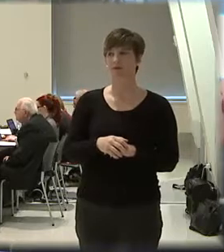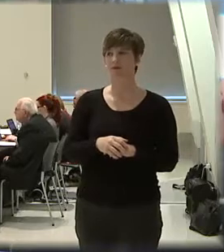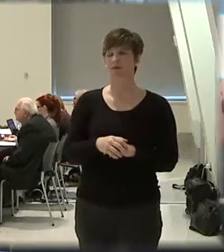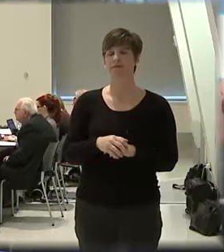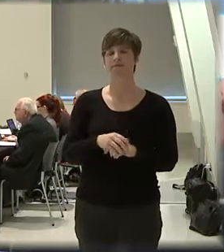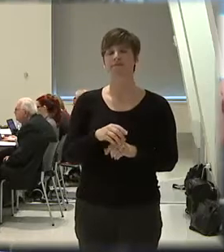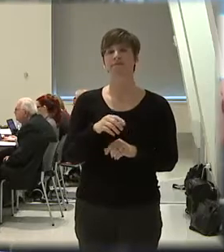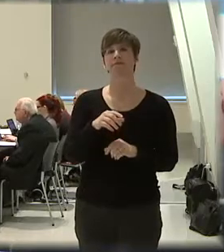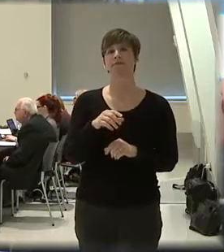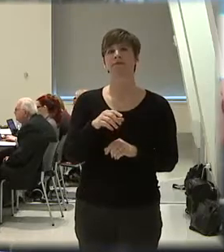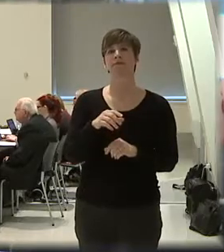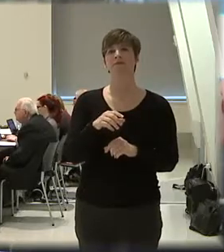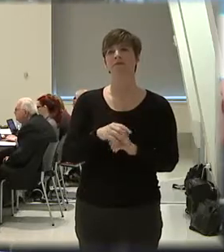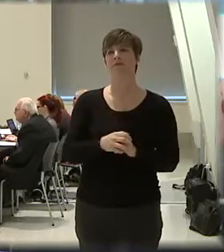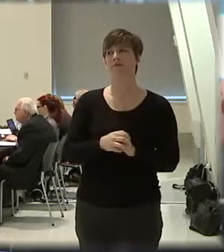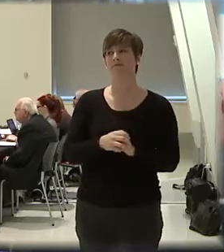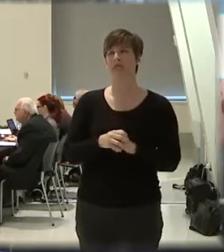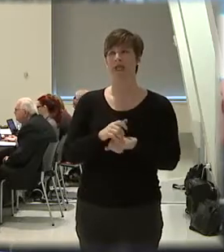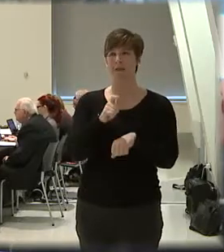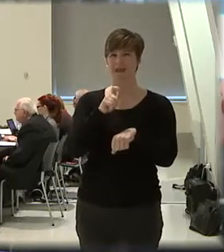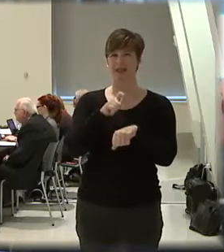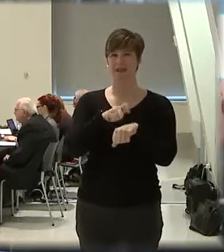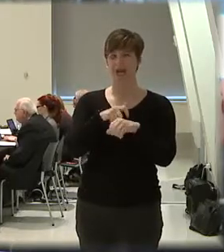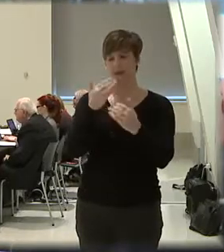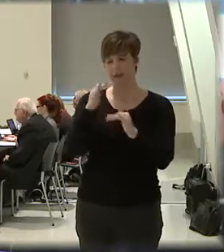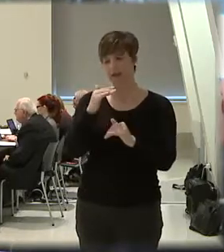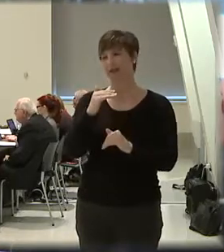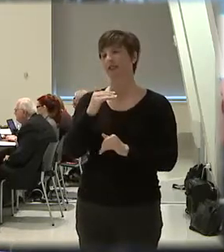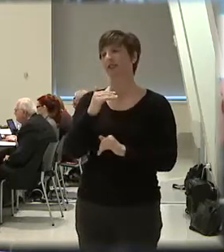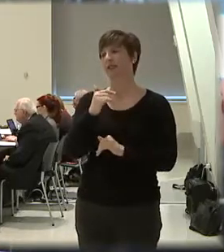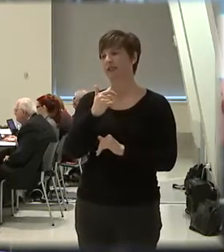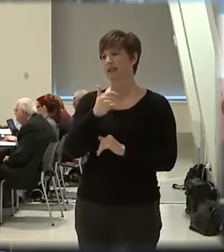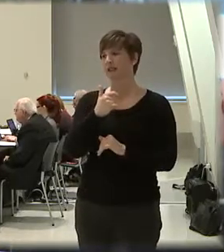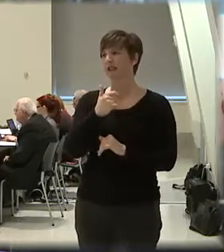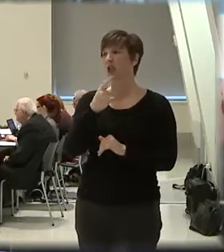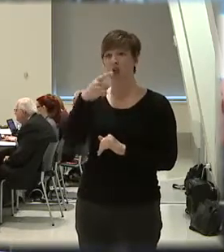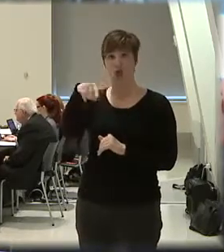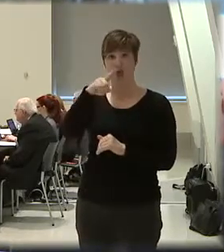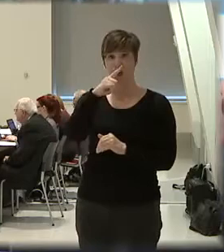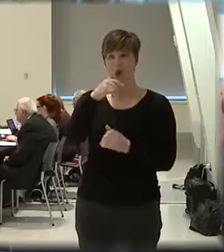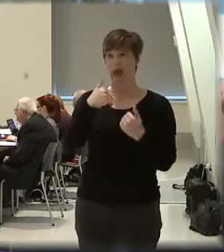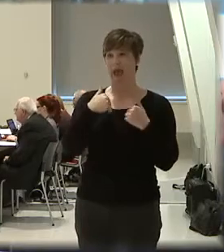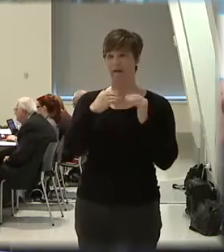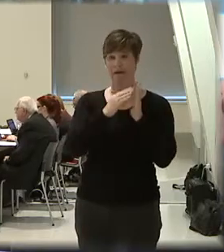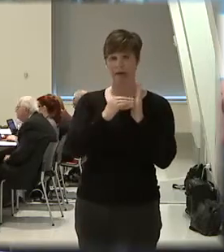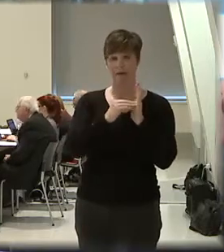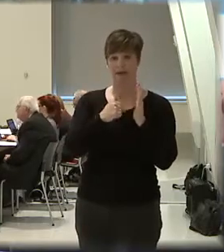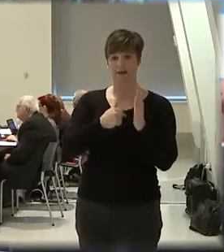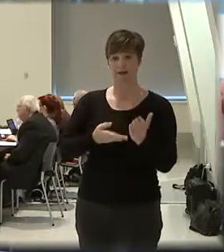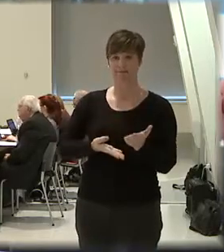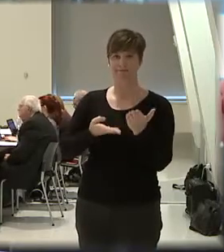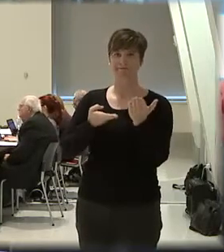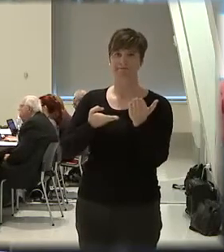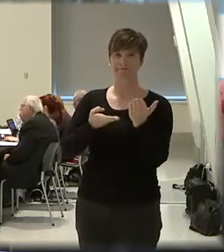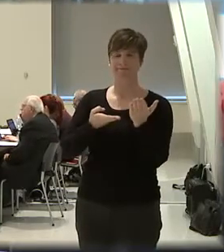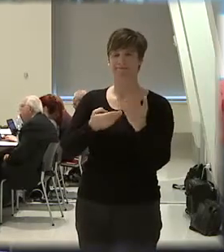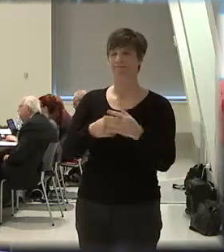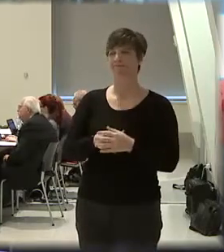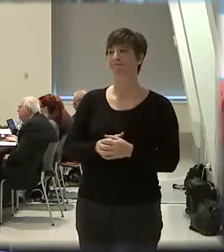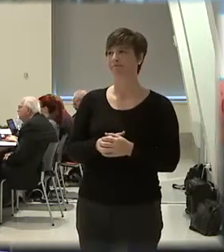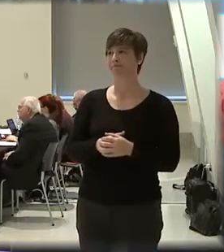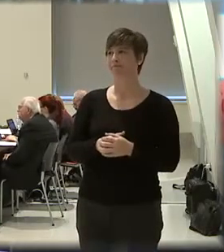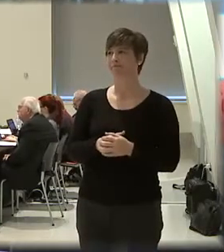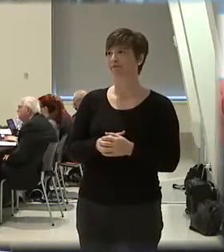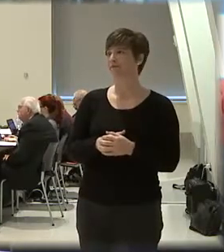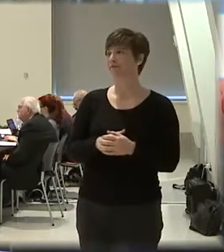Due to time constraints, everyone has a copy of this. Let